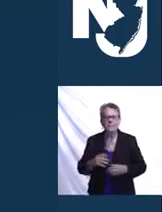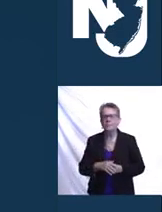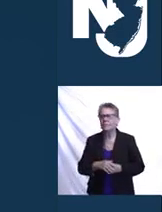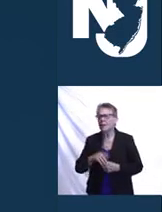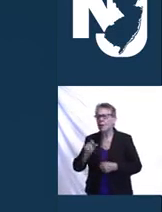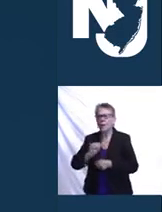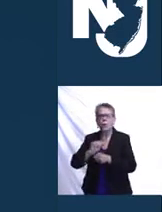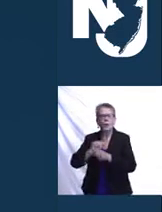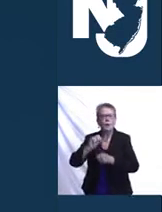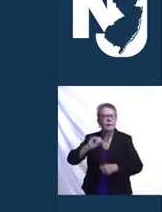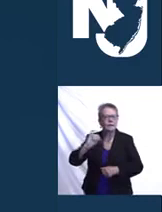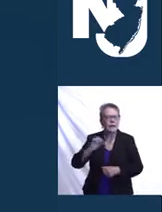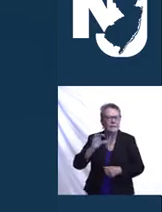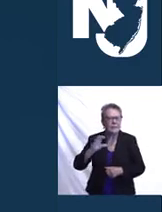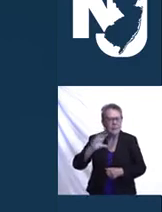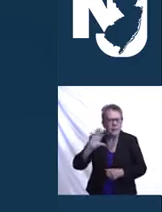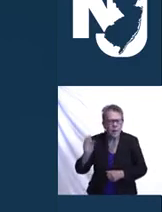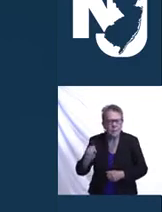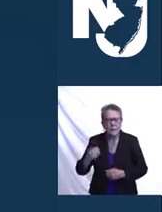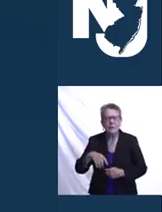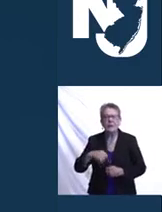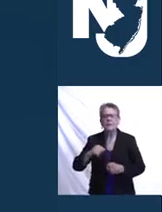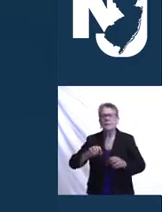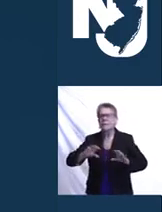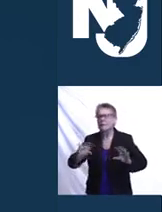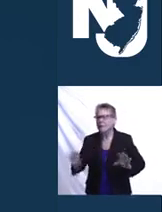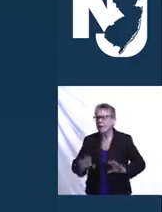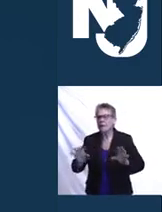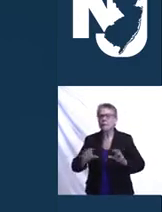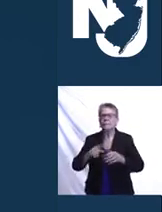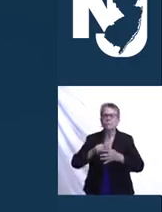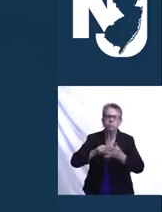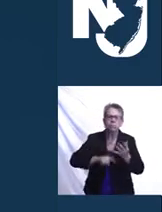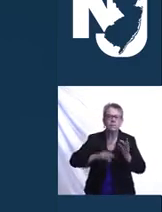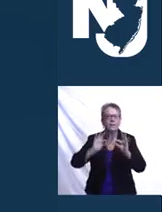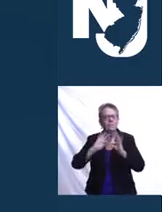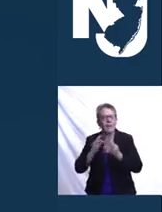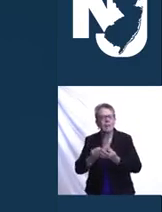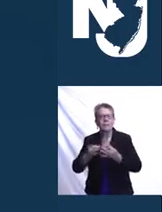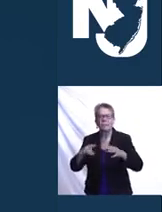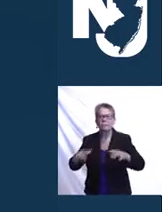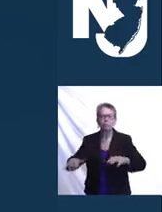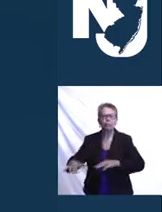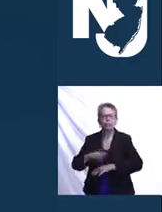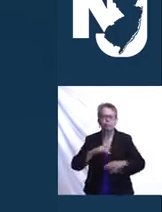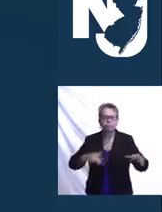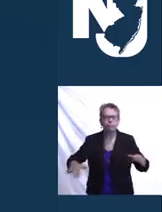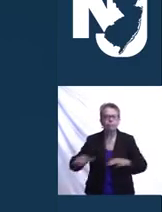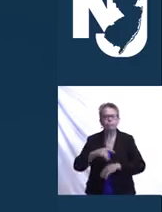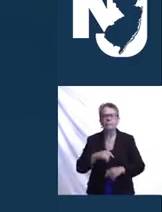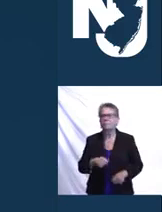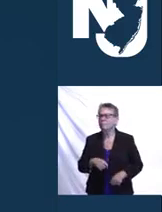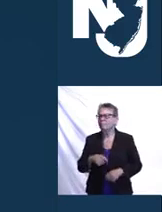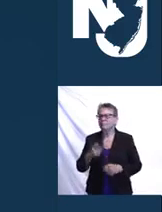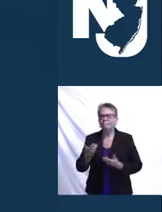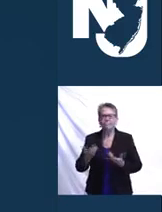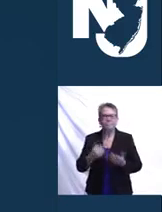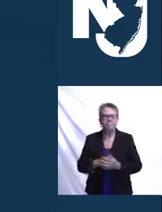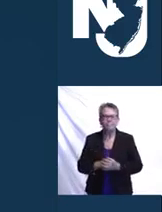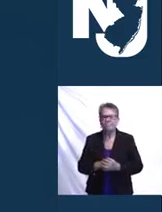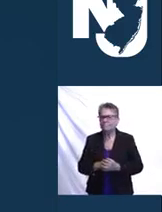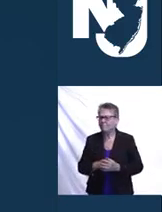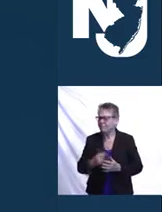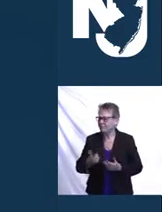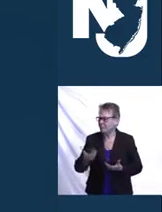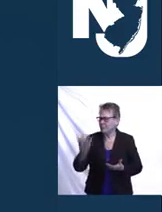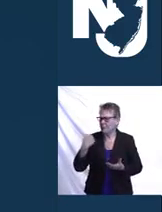predeceased by her daughter Tracy in the year 2010. Please keep her in your prayers as well. And she left behind her husband